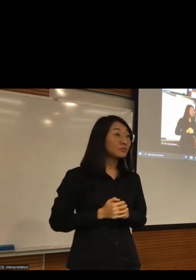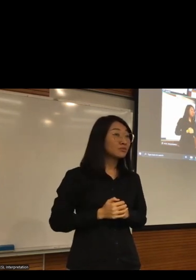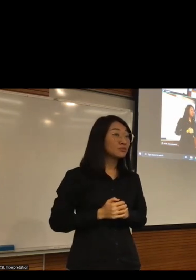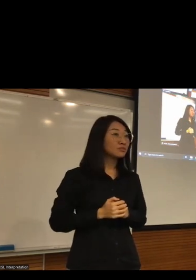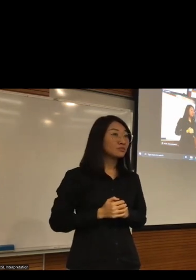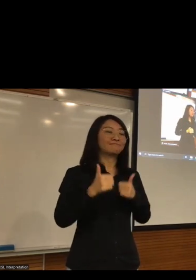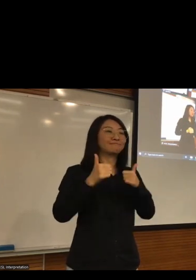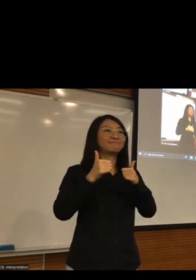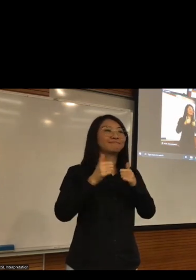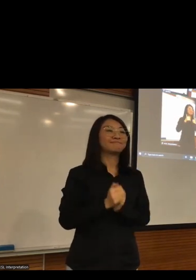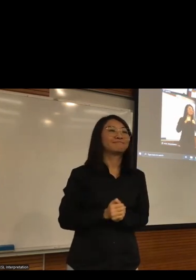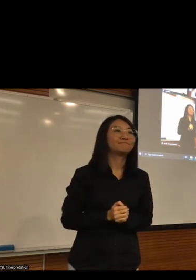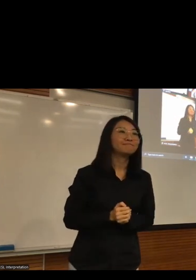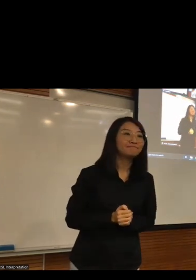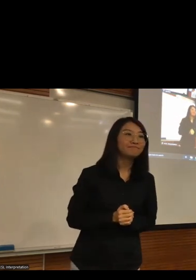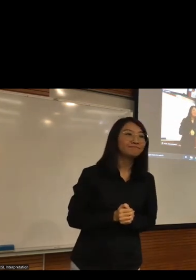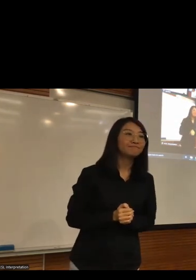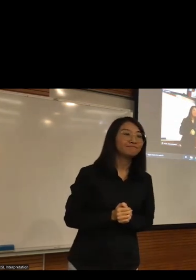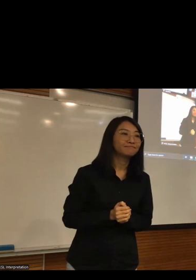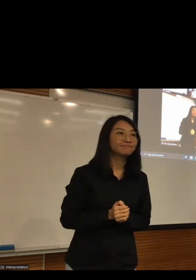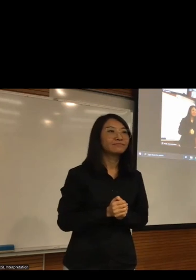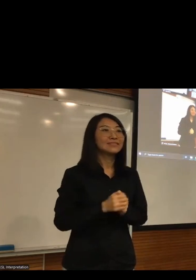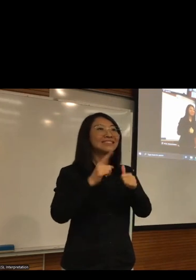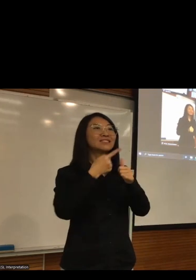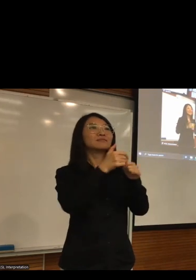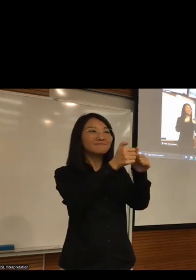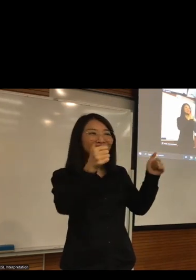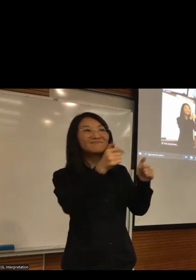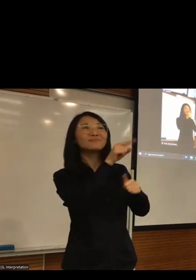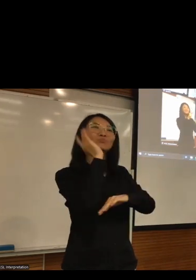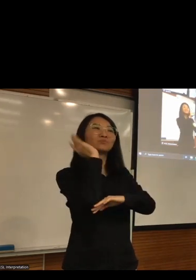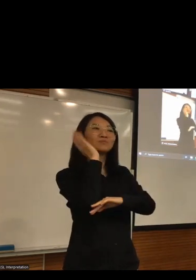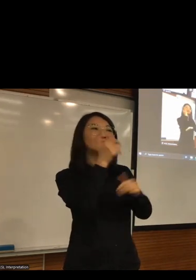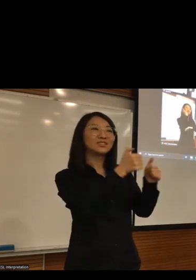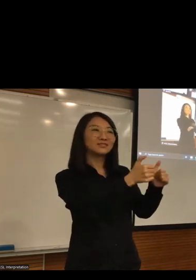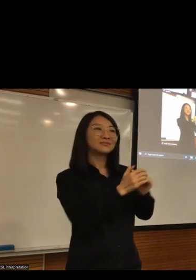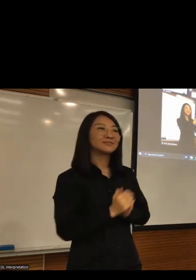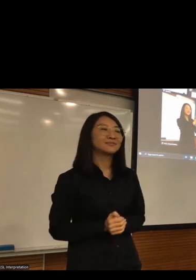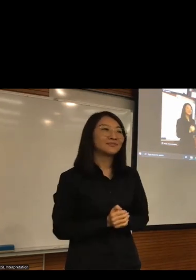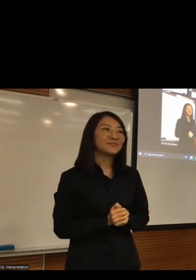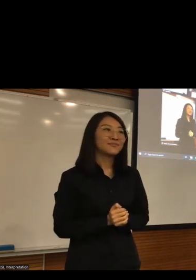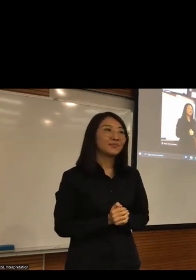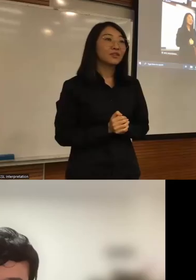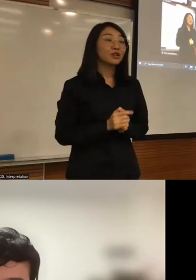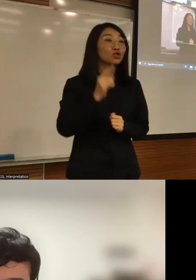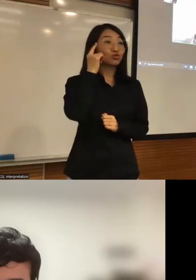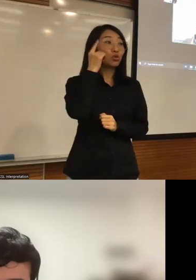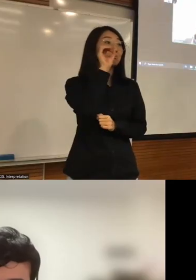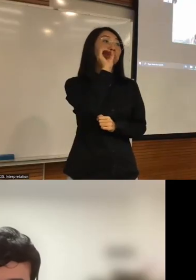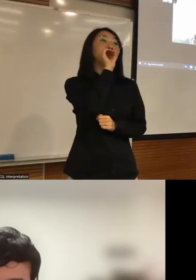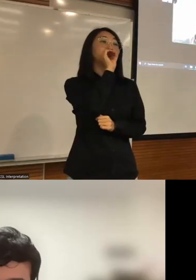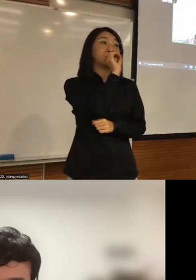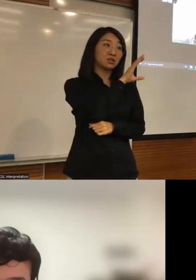Yes, thank you. First of all, thank you, Professor Gile, for your presentation. I want to ask a question